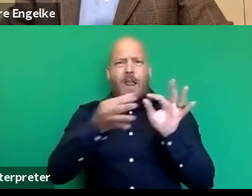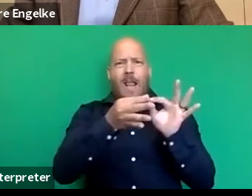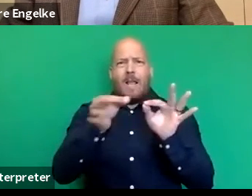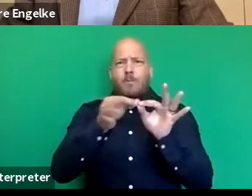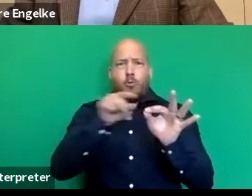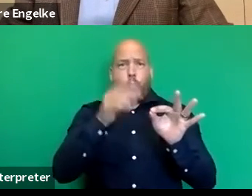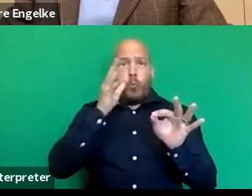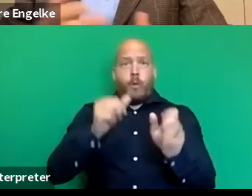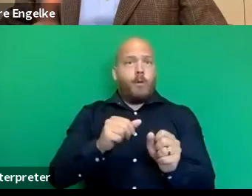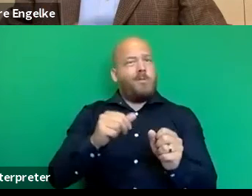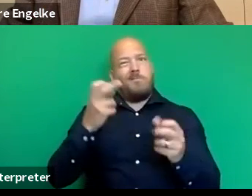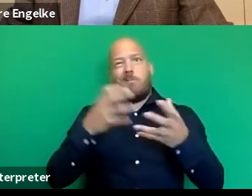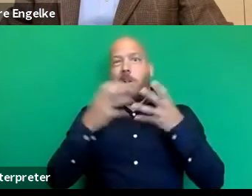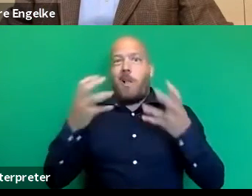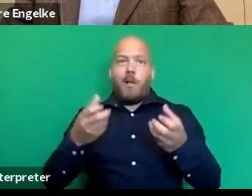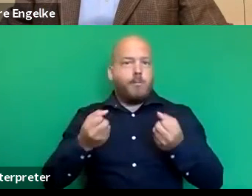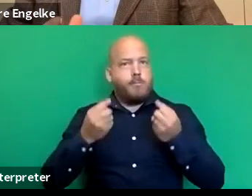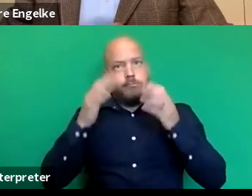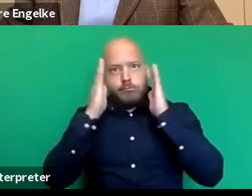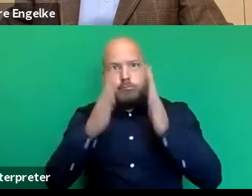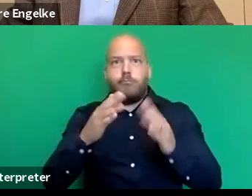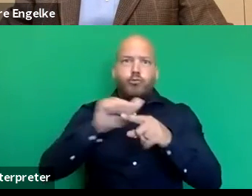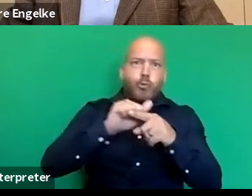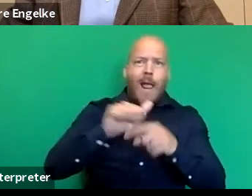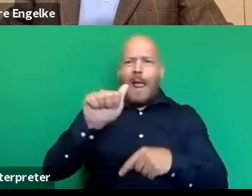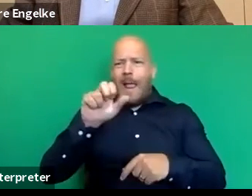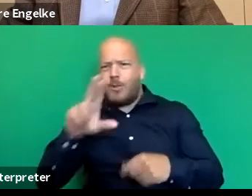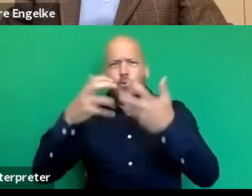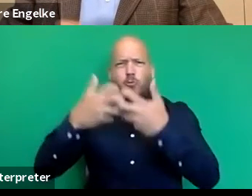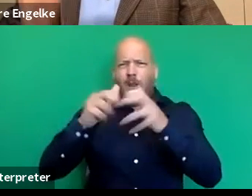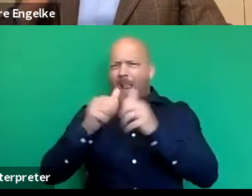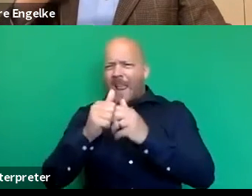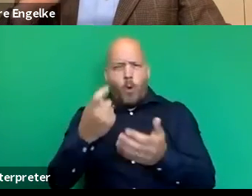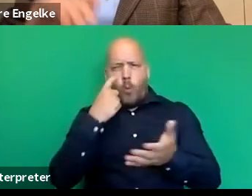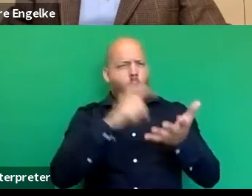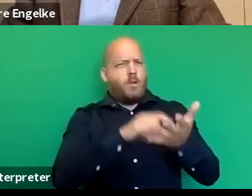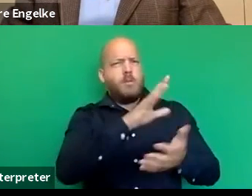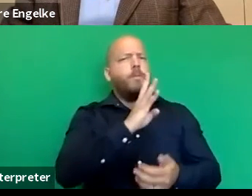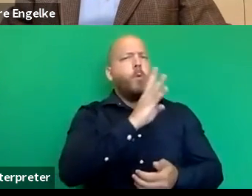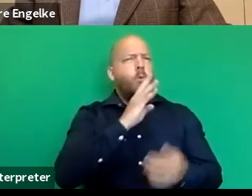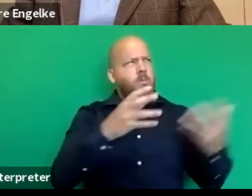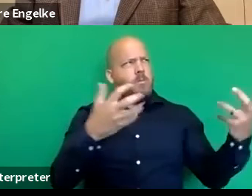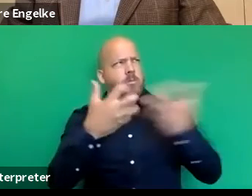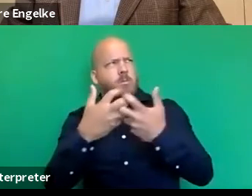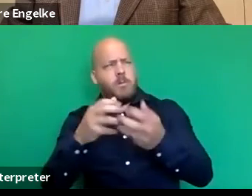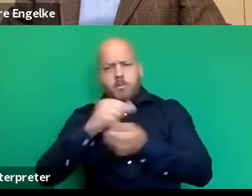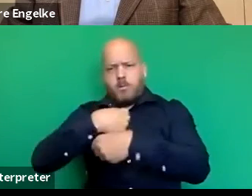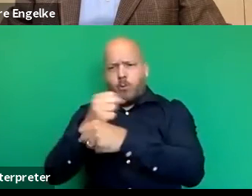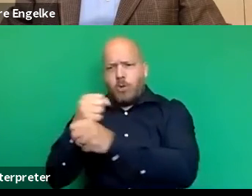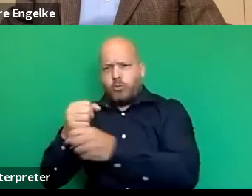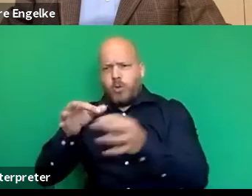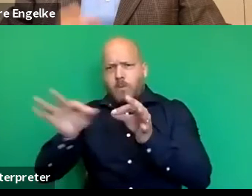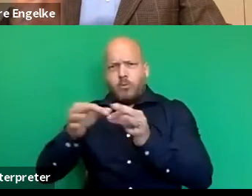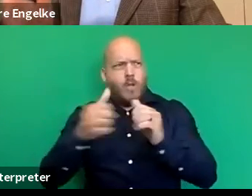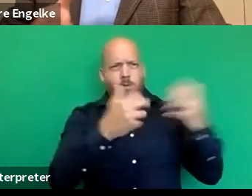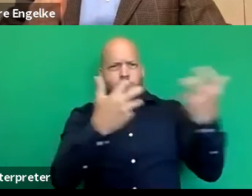voices. They would then, as in other forms of relay, listen to the voice of the